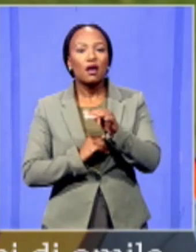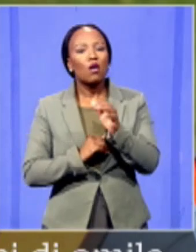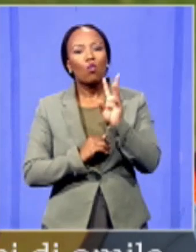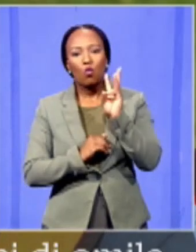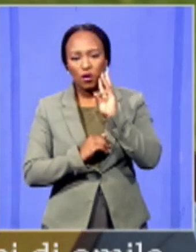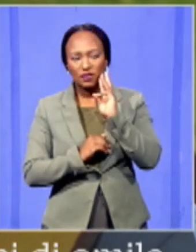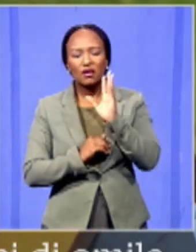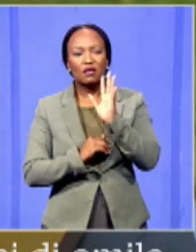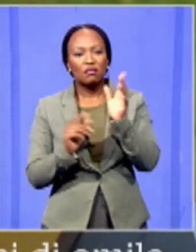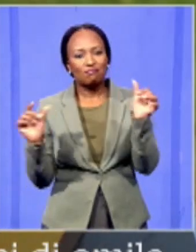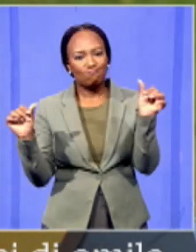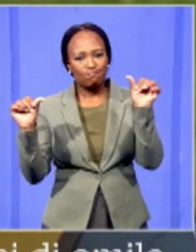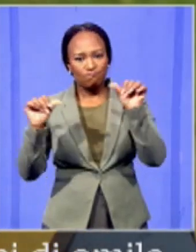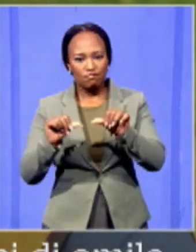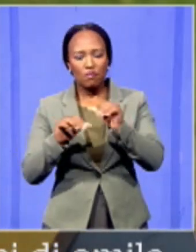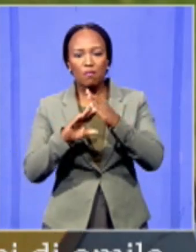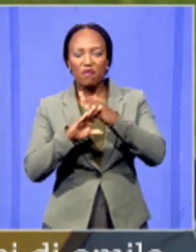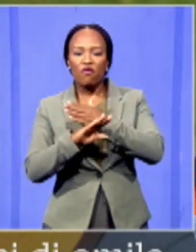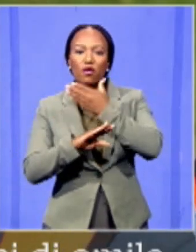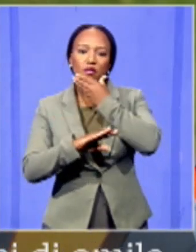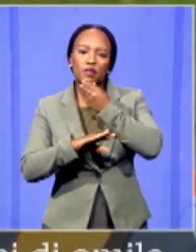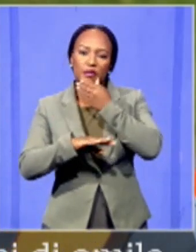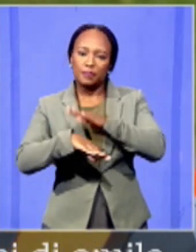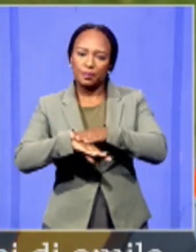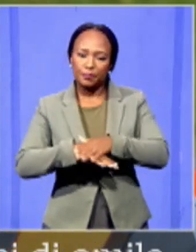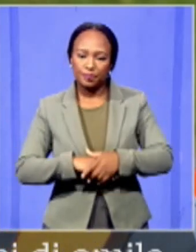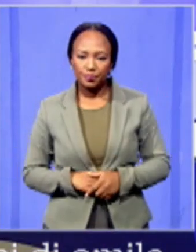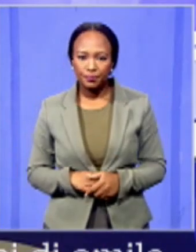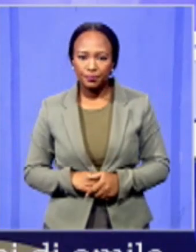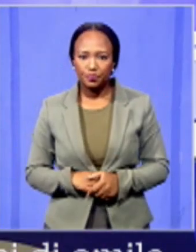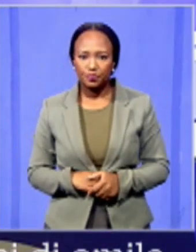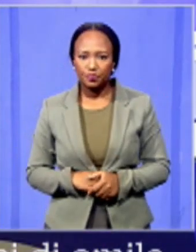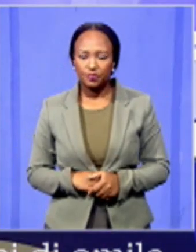them even before Christmas.